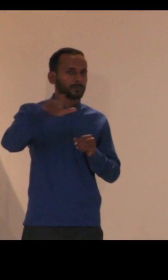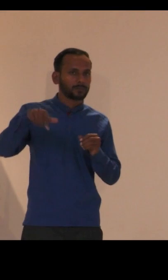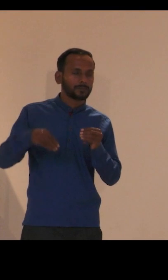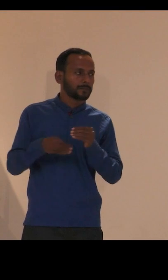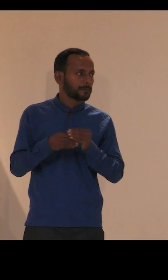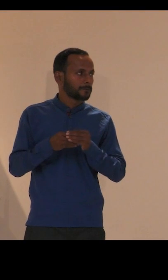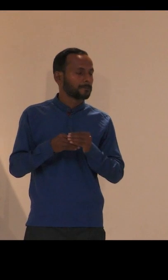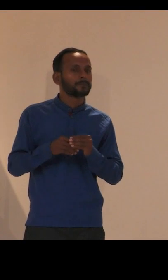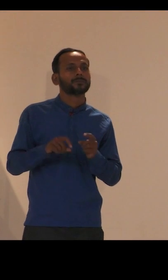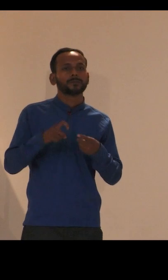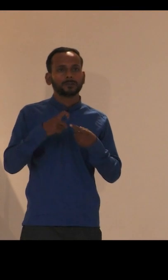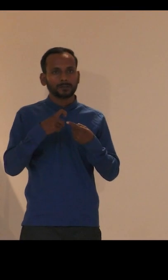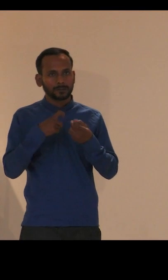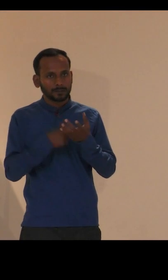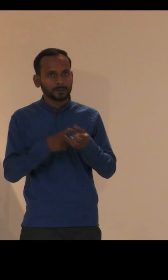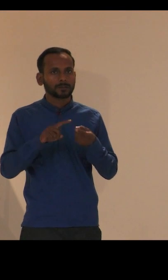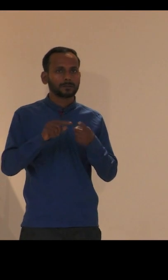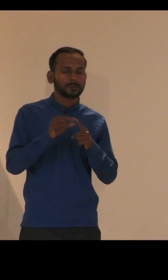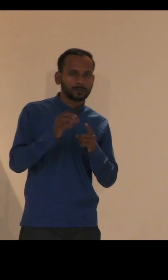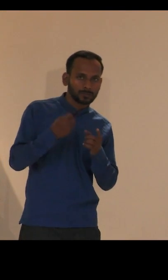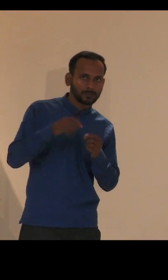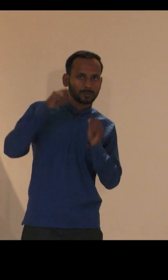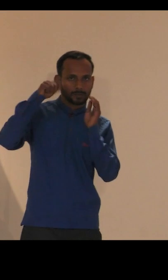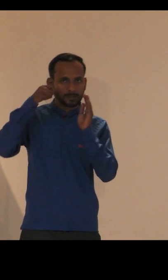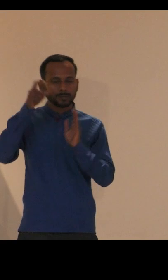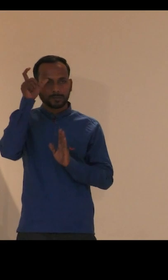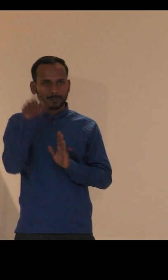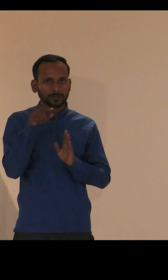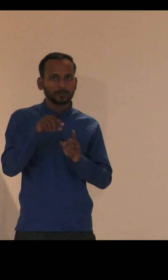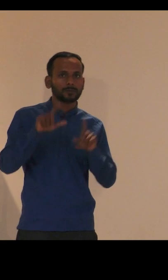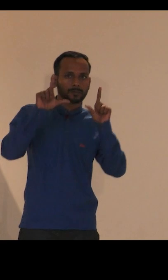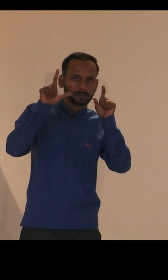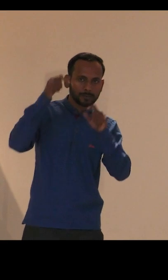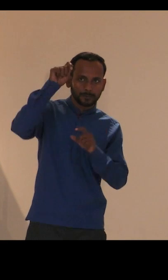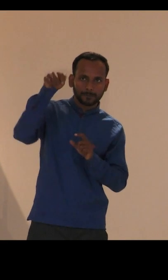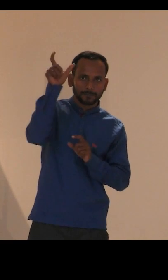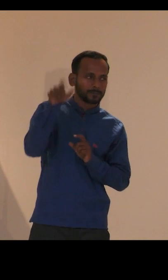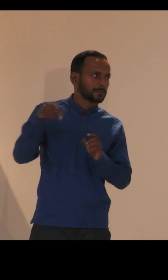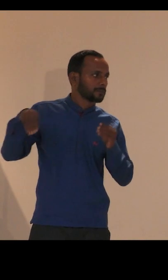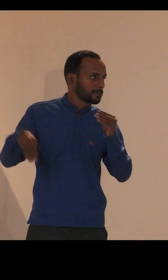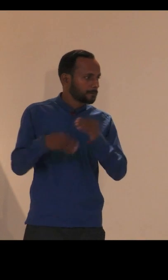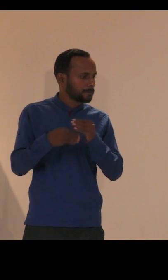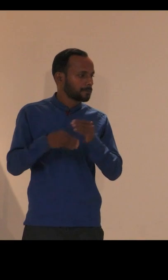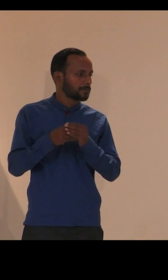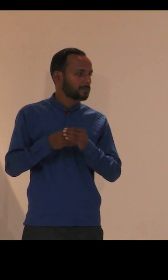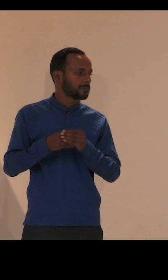our journalists, reporters, videographers, photographers, and